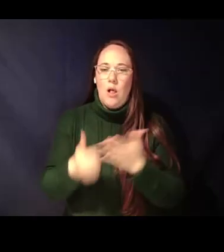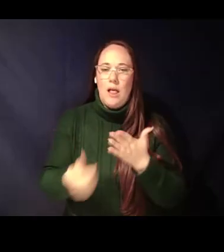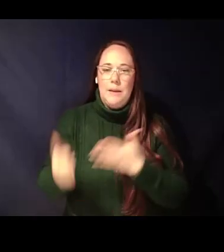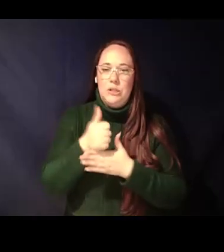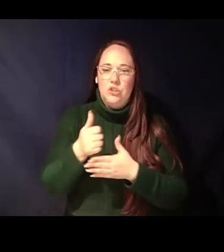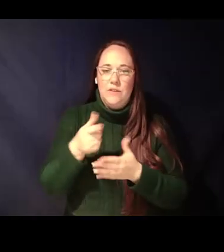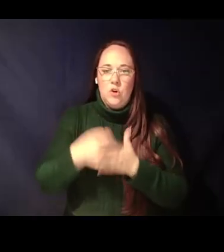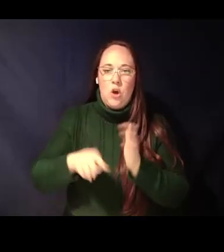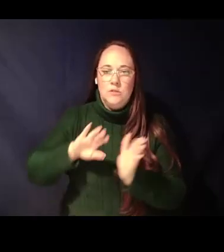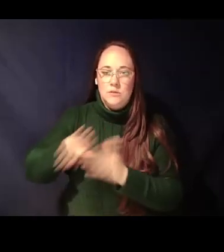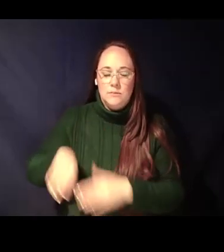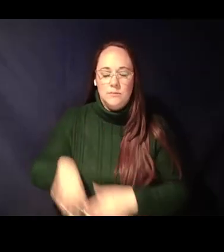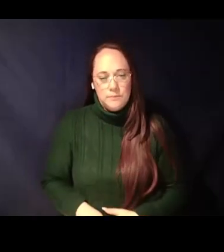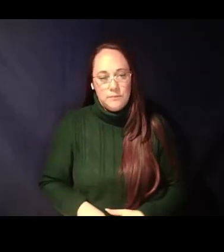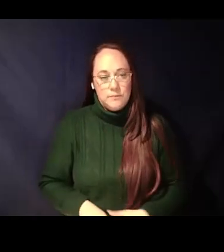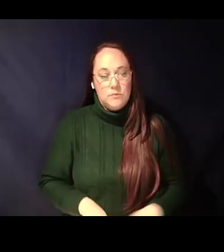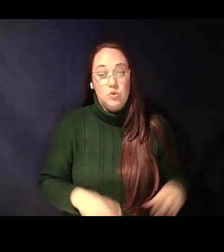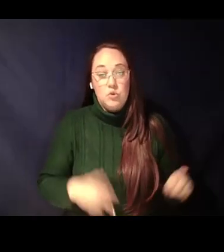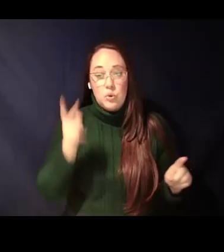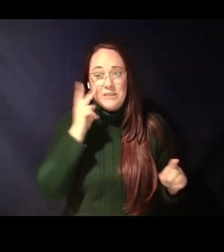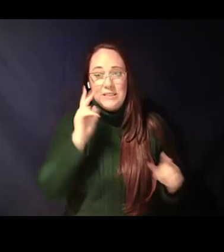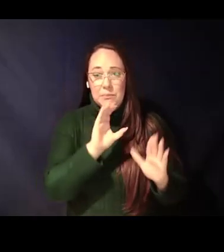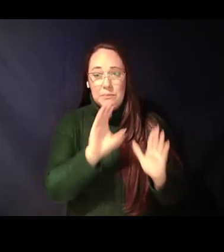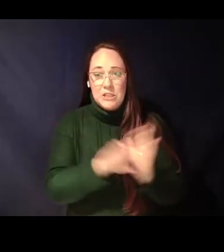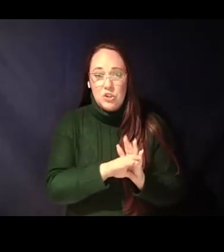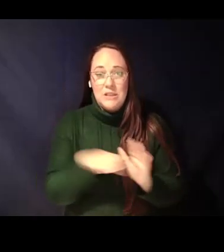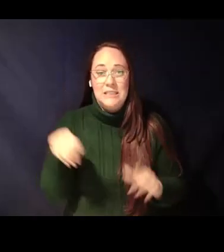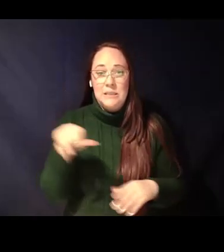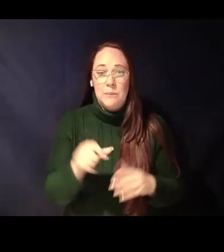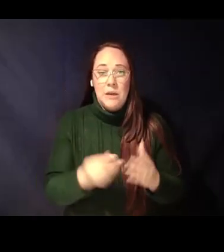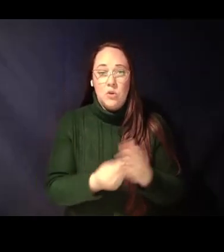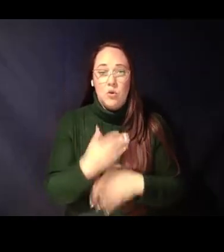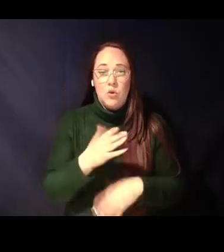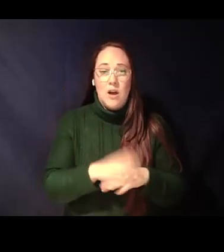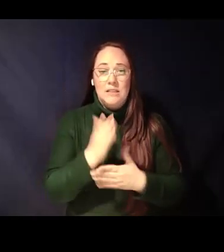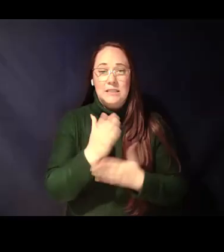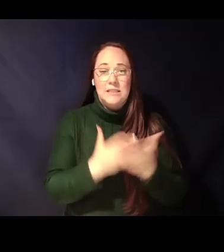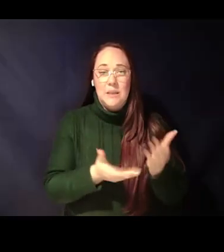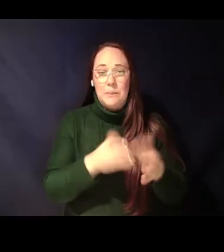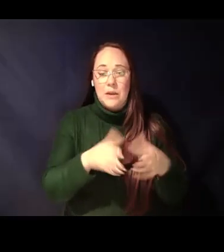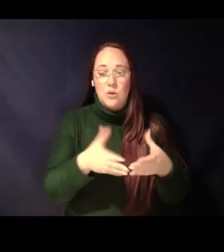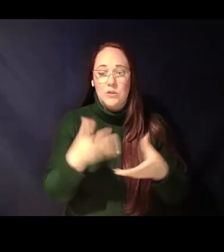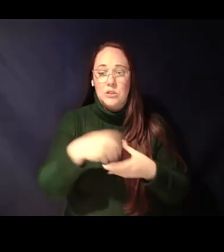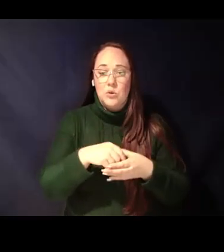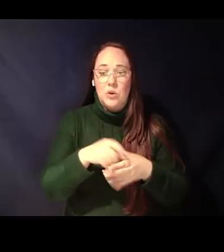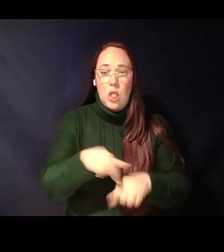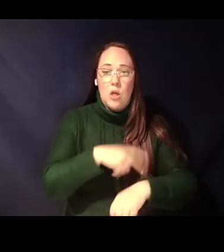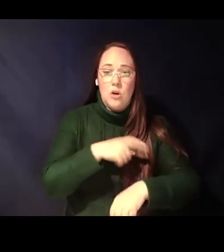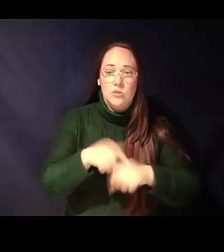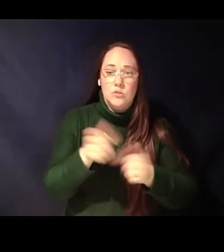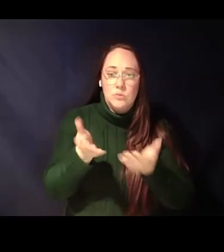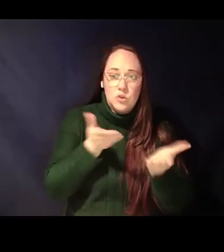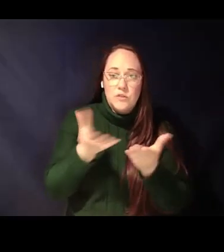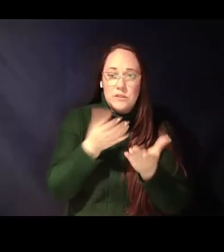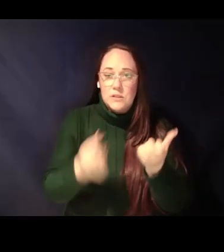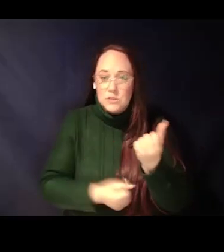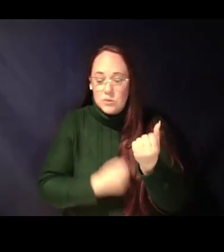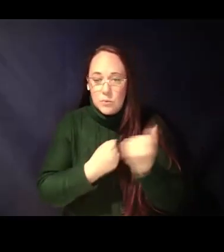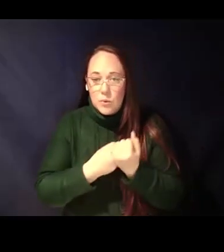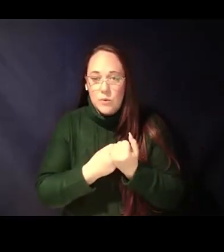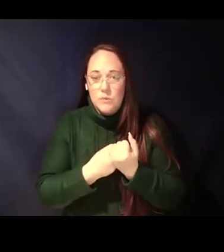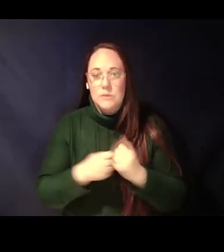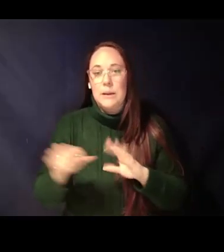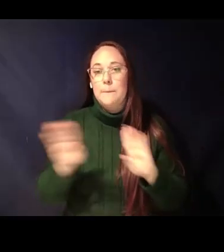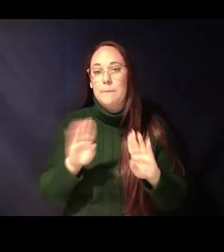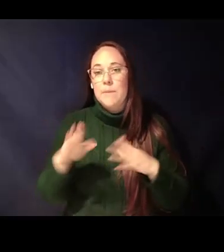And you can see from the figure that spending growth on some of these service categories, including things like long-term services and supports,